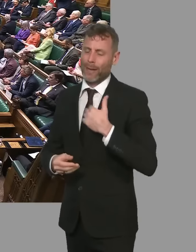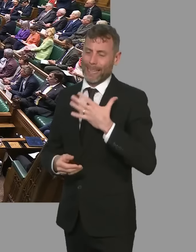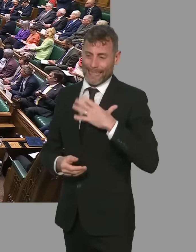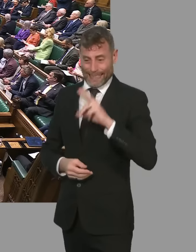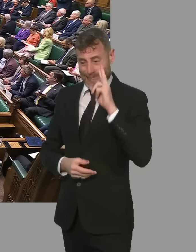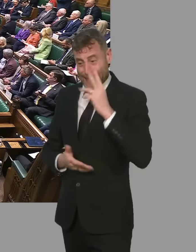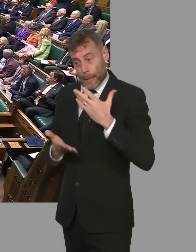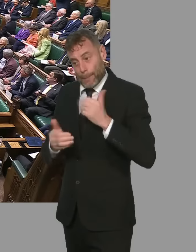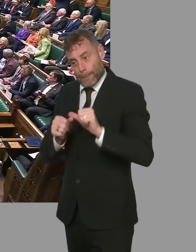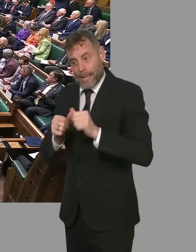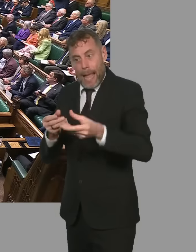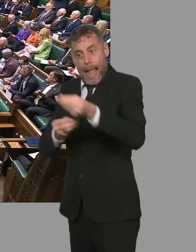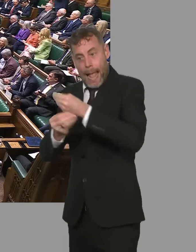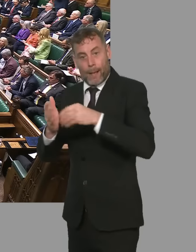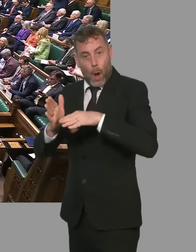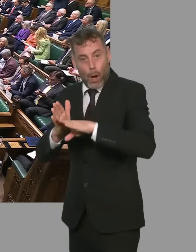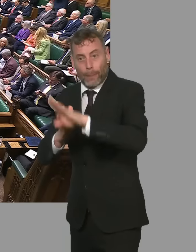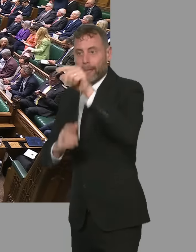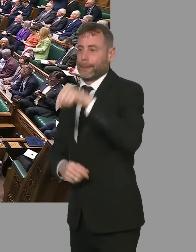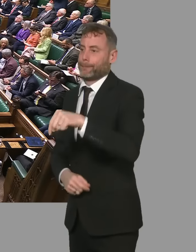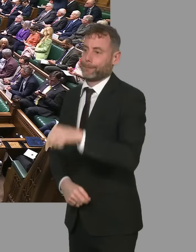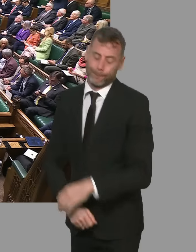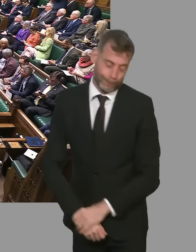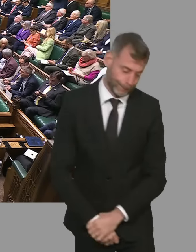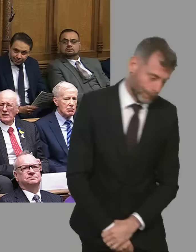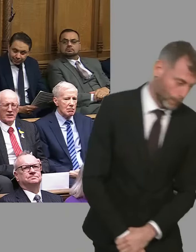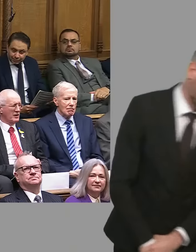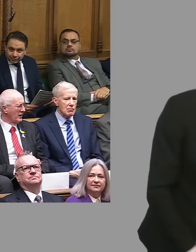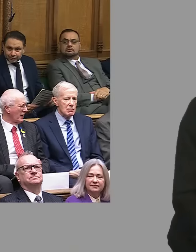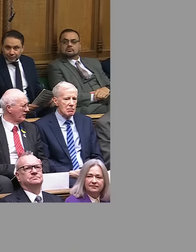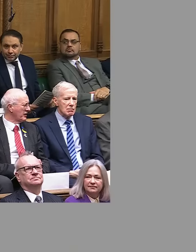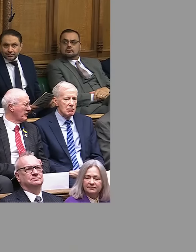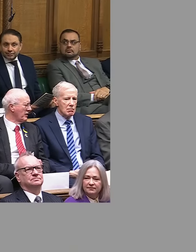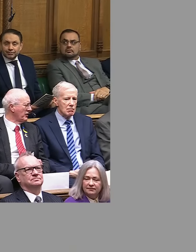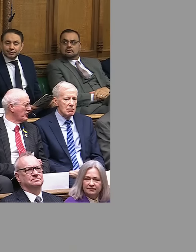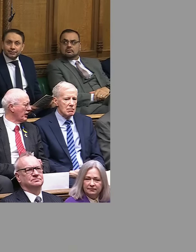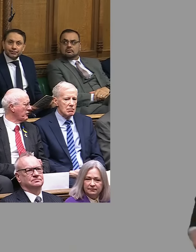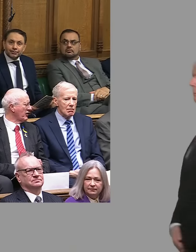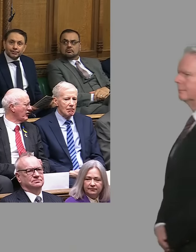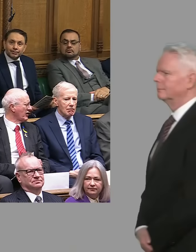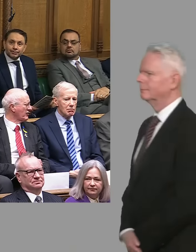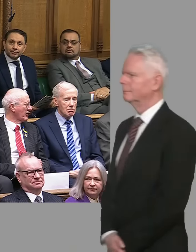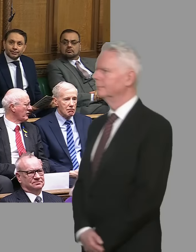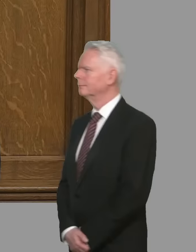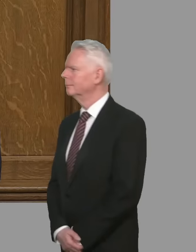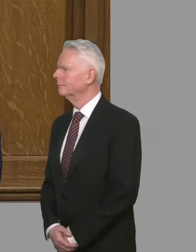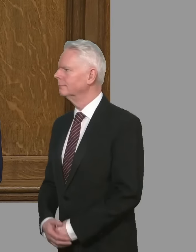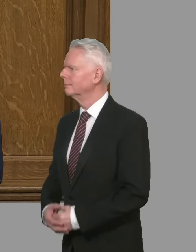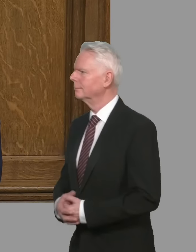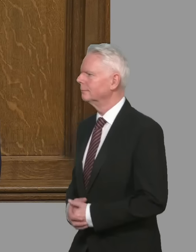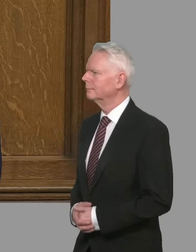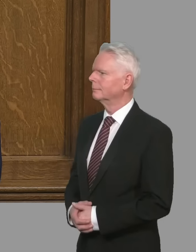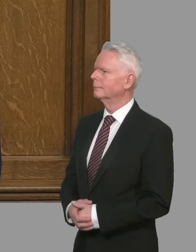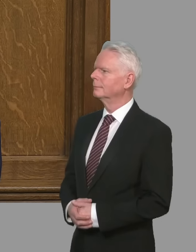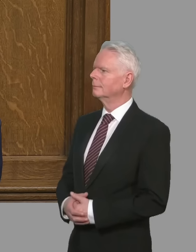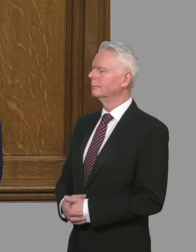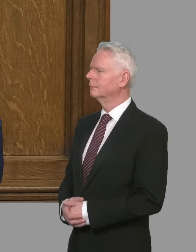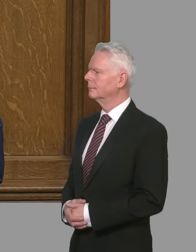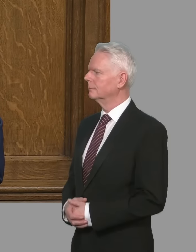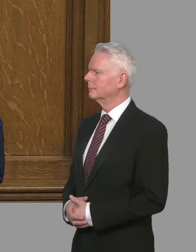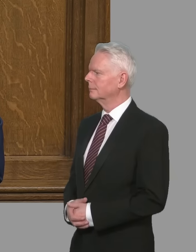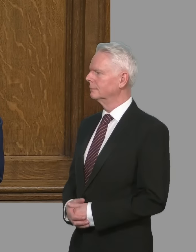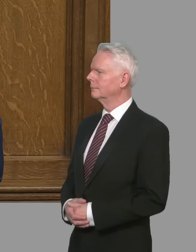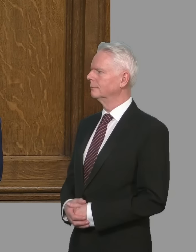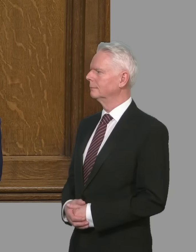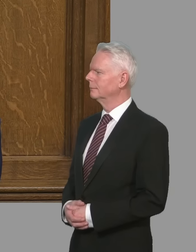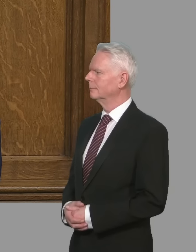Swan. Northern Ireland Office and Treasury are doing an open book exercise on all departments of the Northern